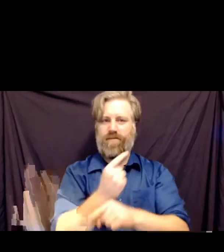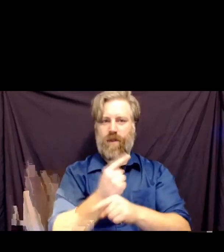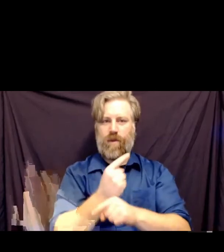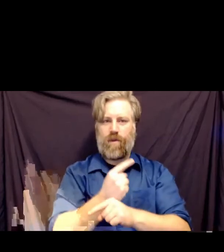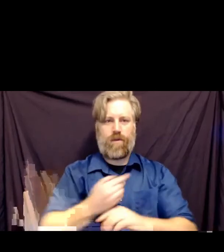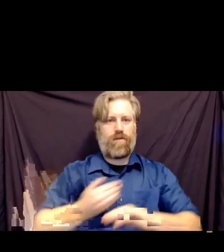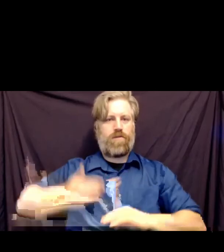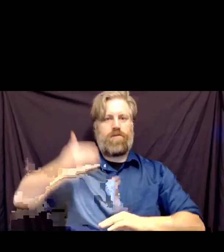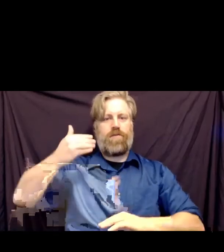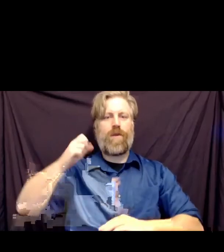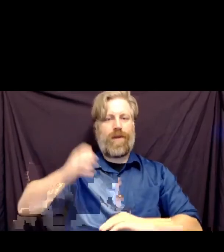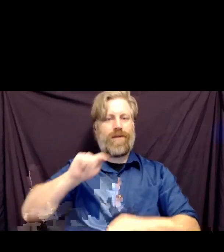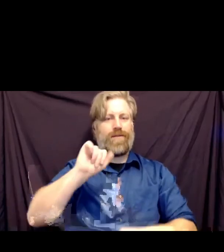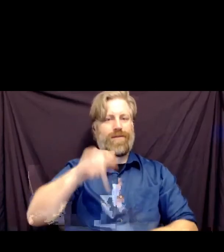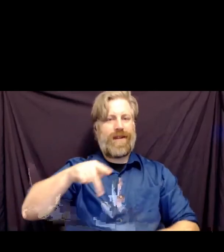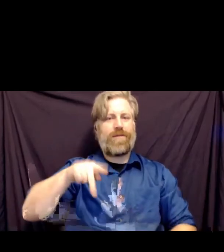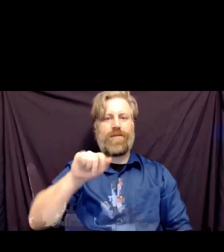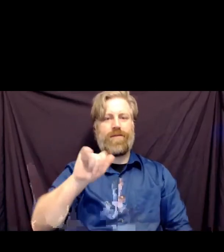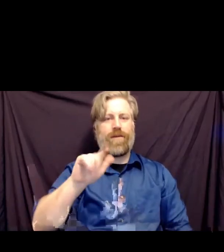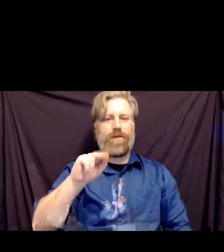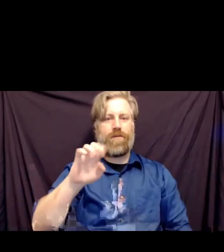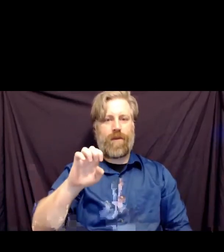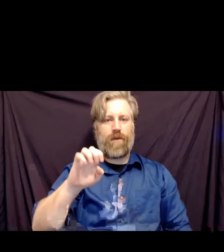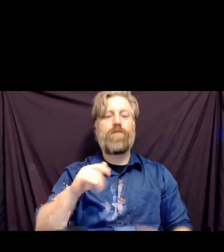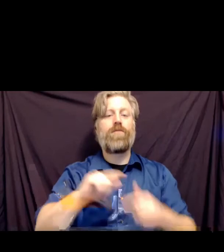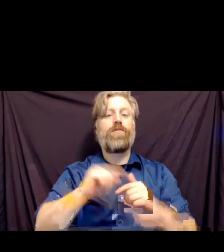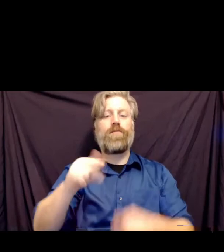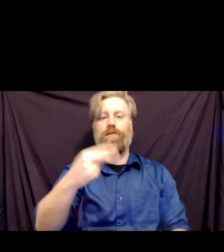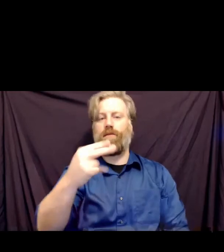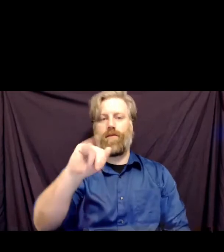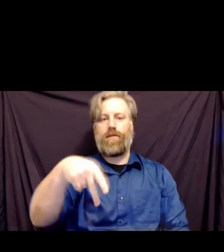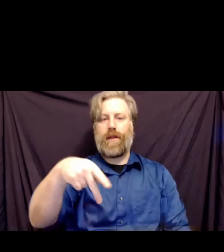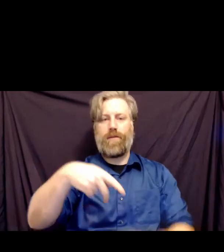tailbone. Then the hip joints.